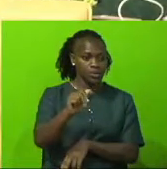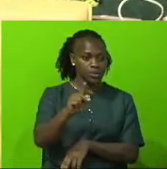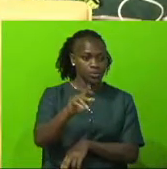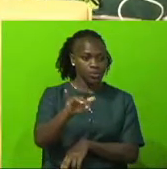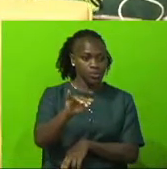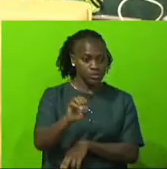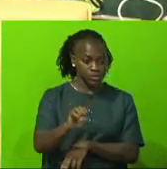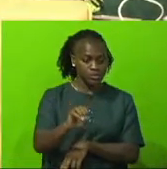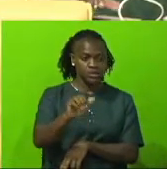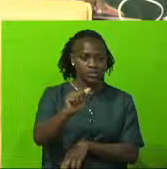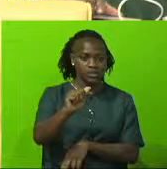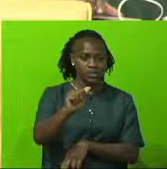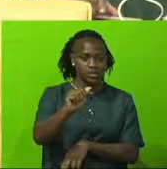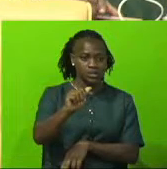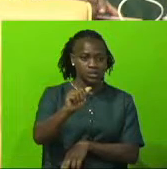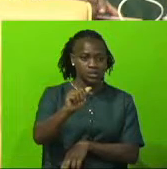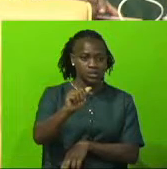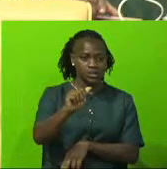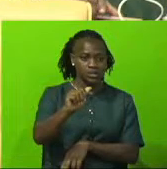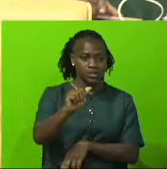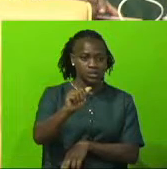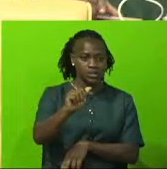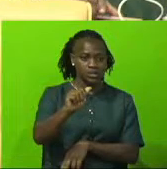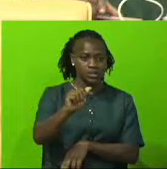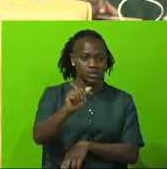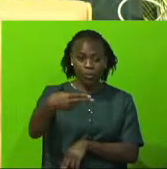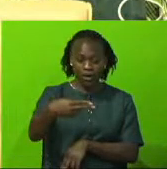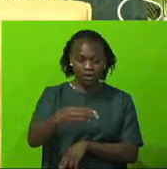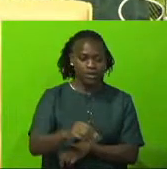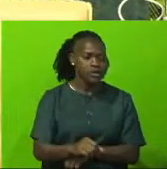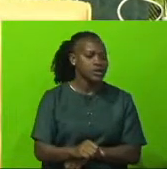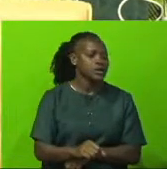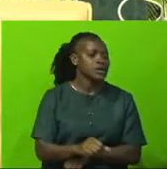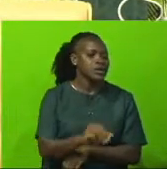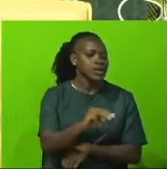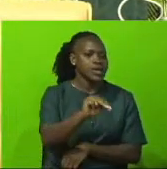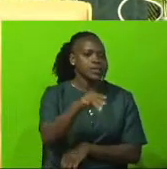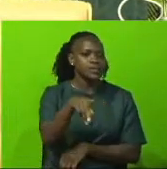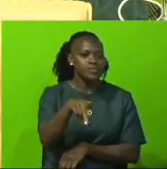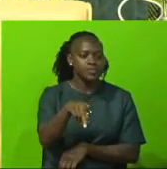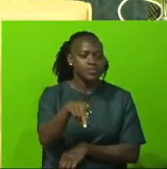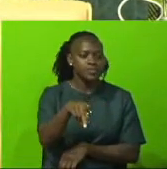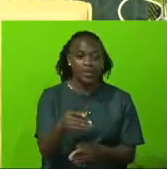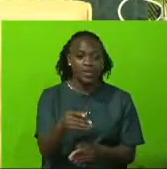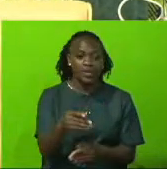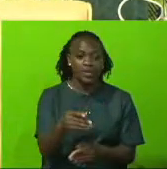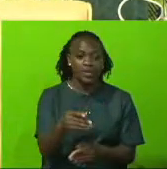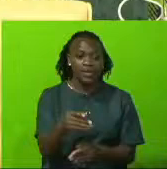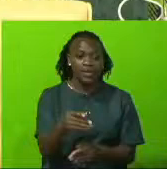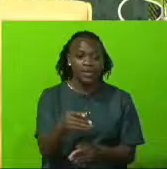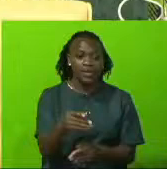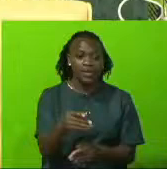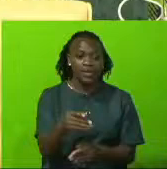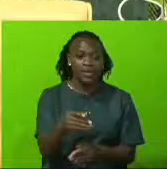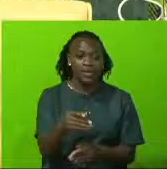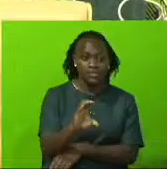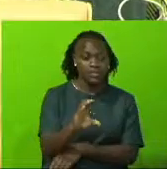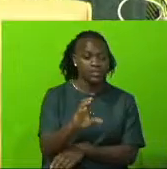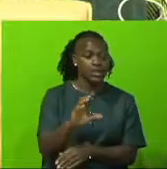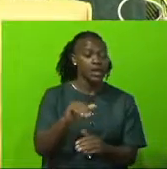member for Amenfi Central in the Western Region, has filed with the Electoral Commission to contest as an independent